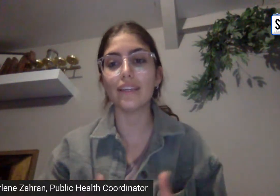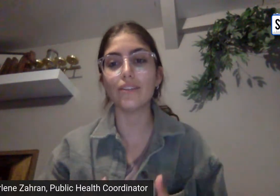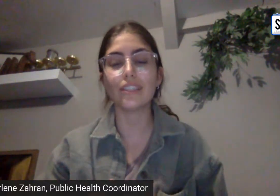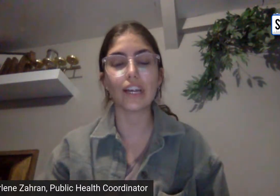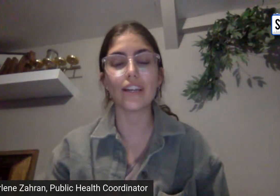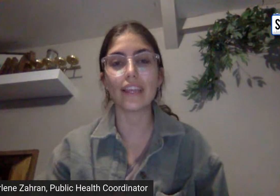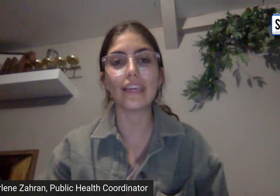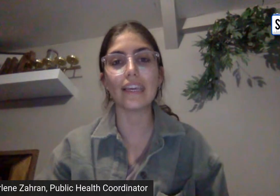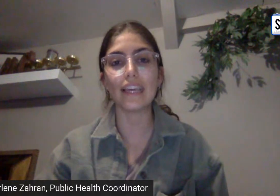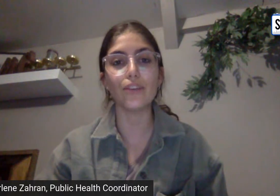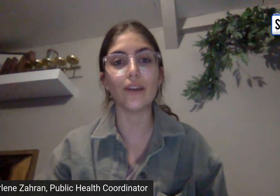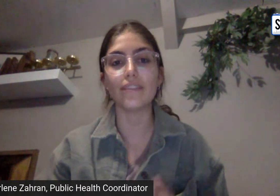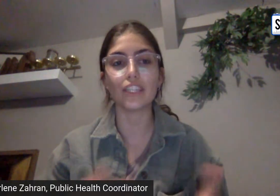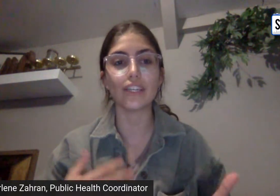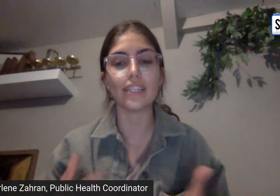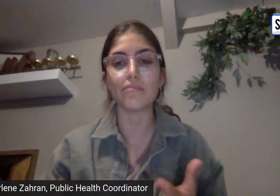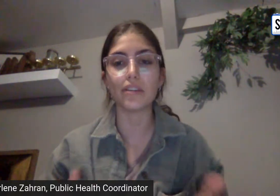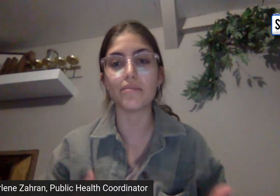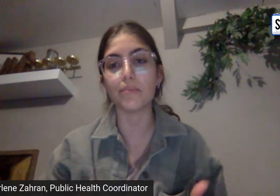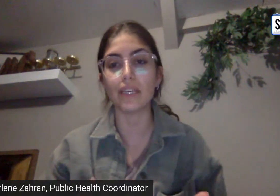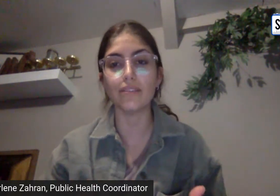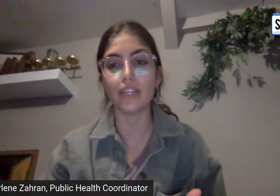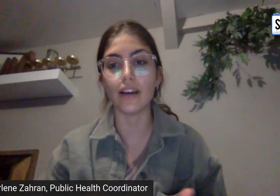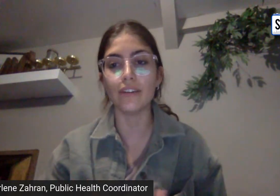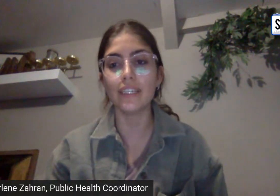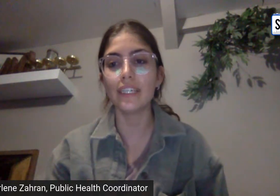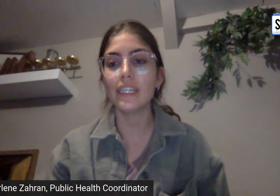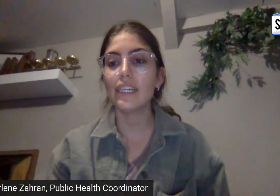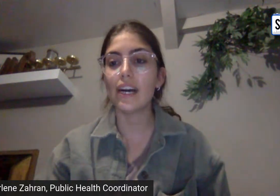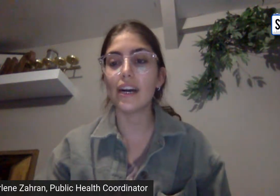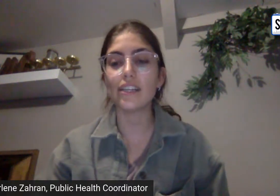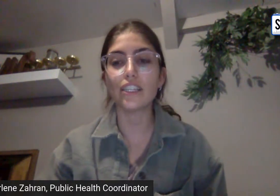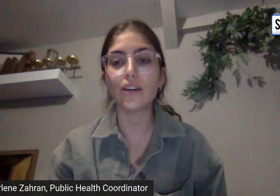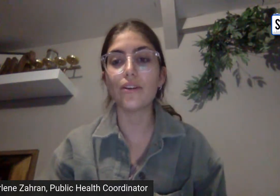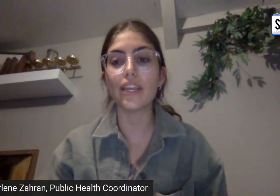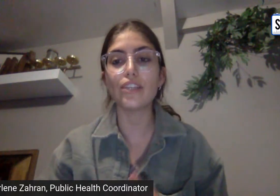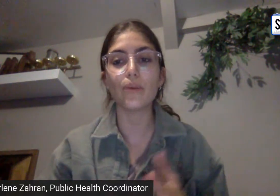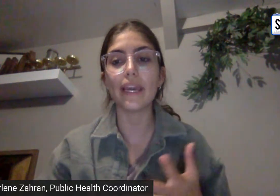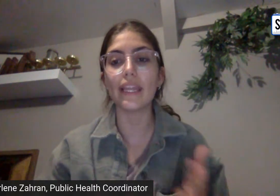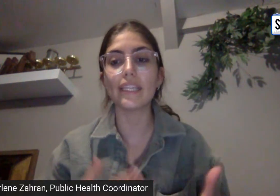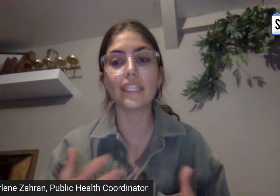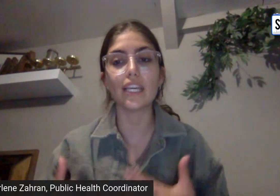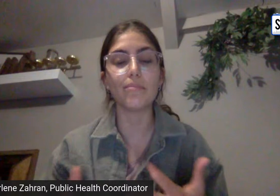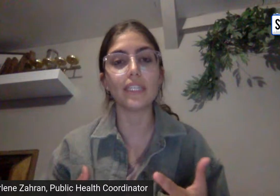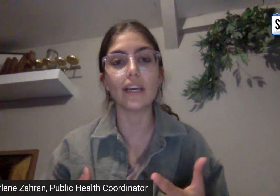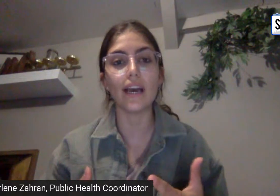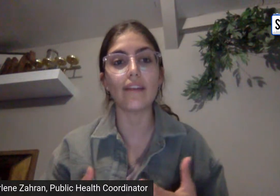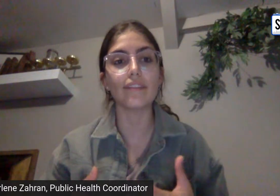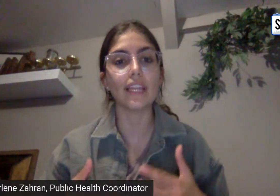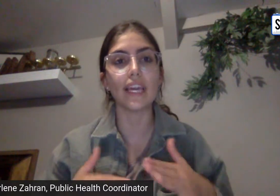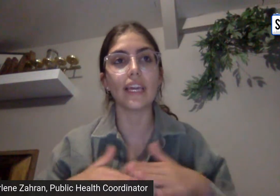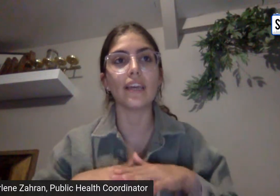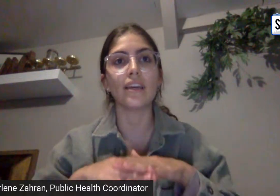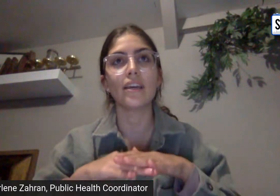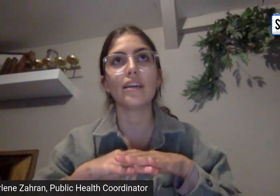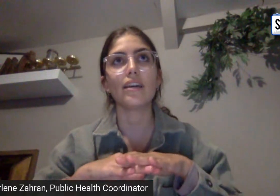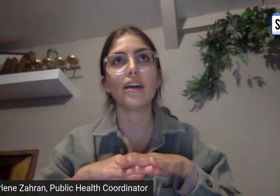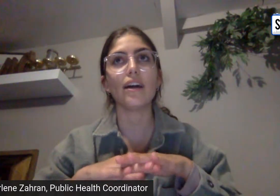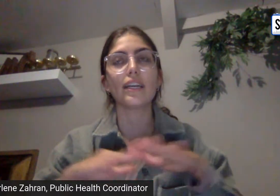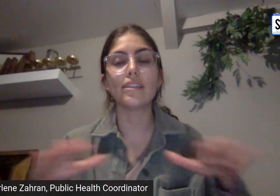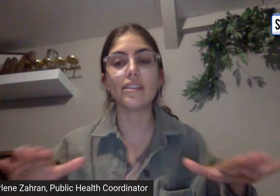games on you, start thinking that you have certain symptoms, but you don't. So this way, this keeps